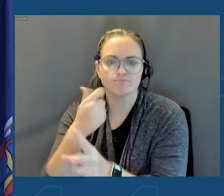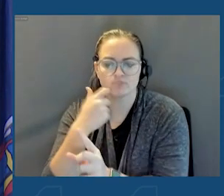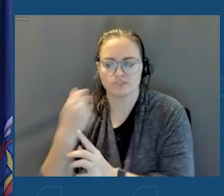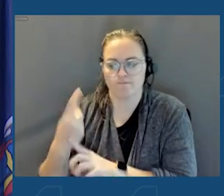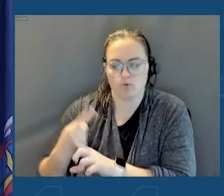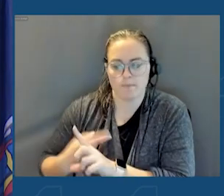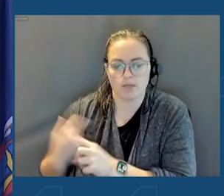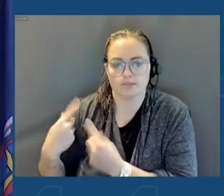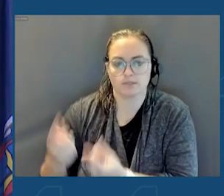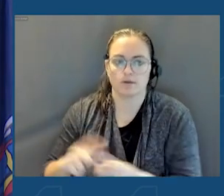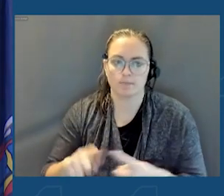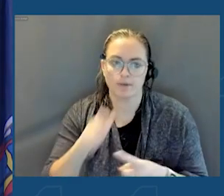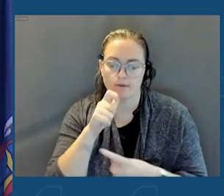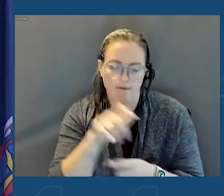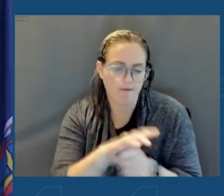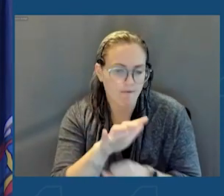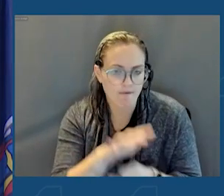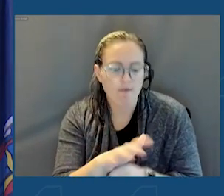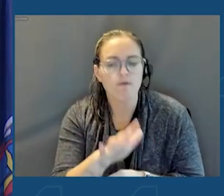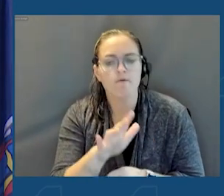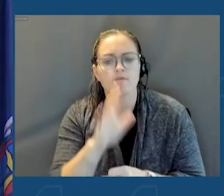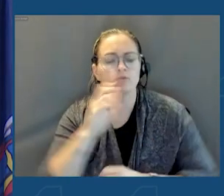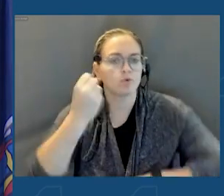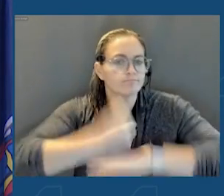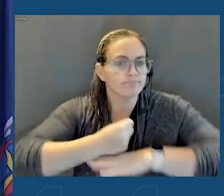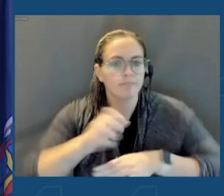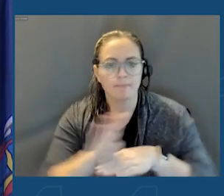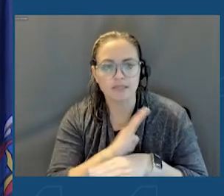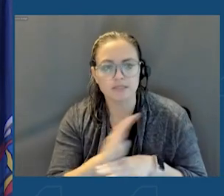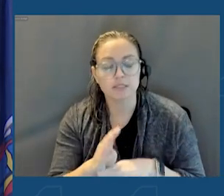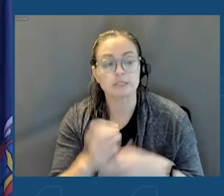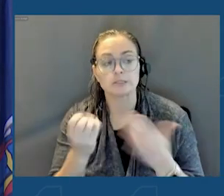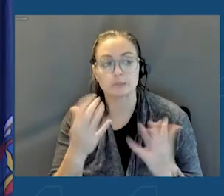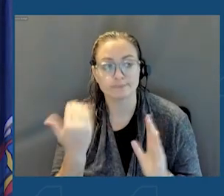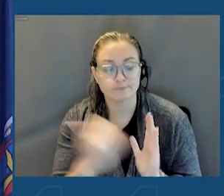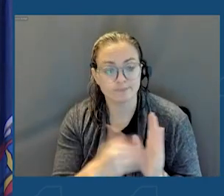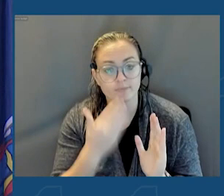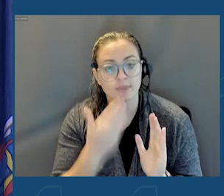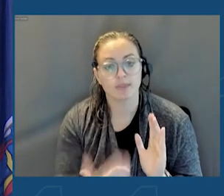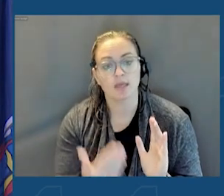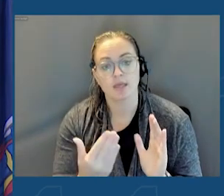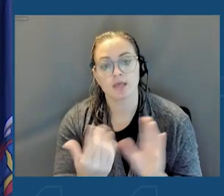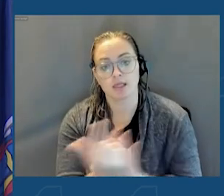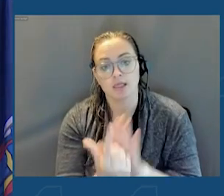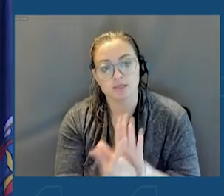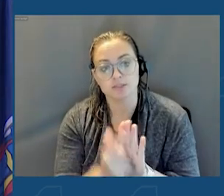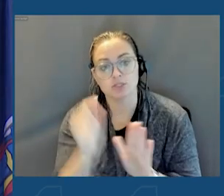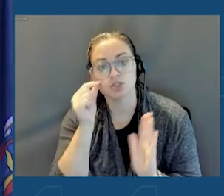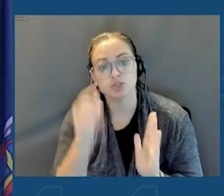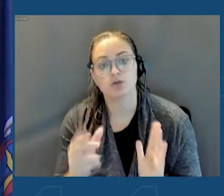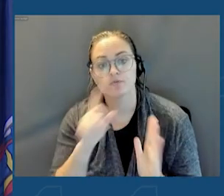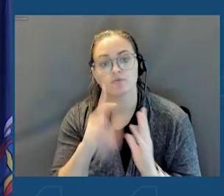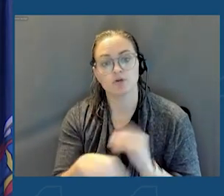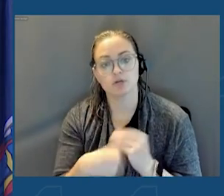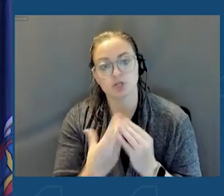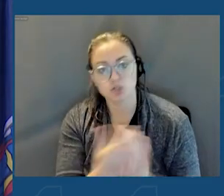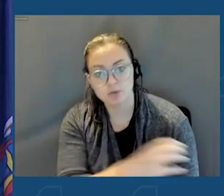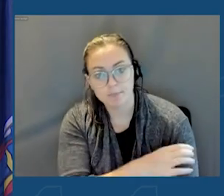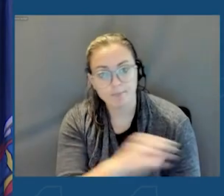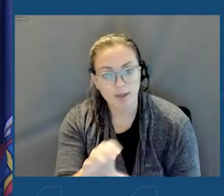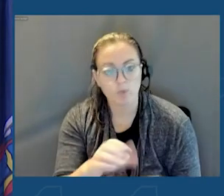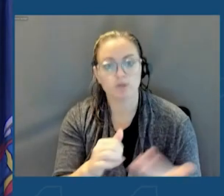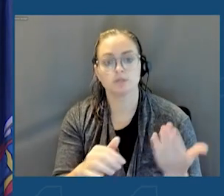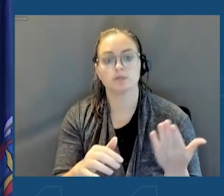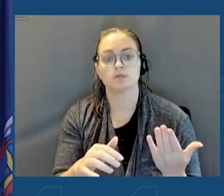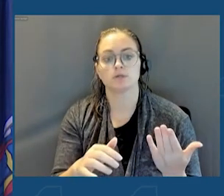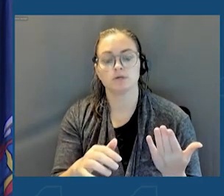That has not been enough of a deterrent to shut these businesses down. And so I, again, thank the legislature and the governor for giving us this additional power to take the